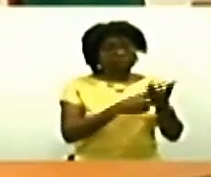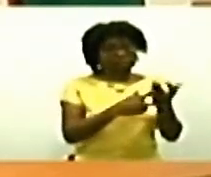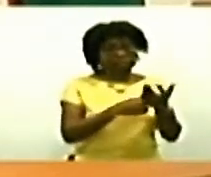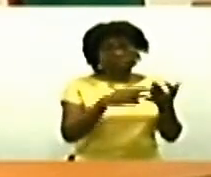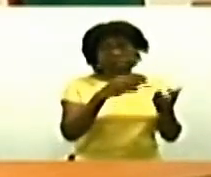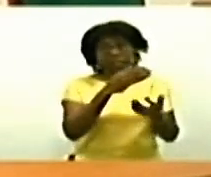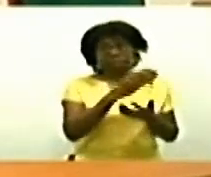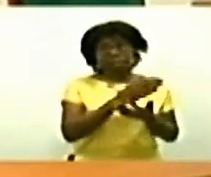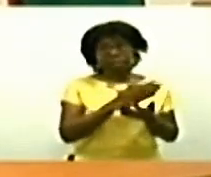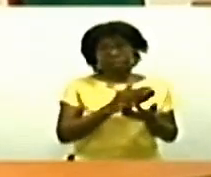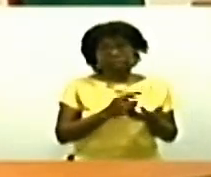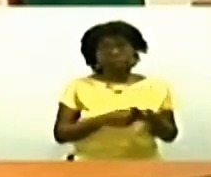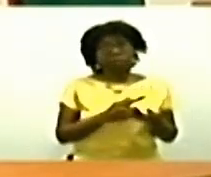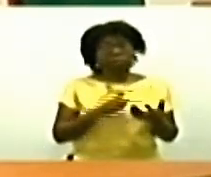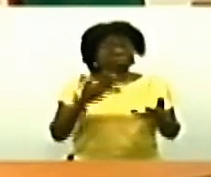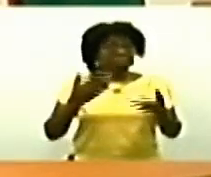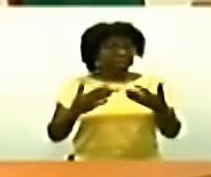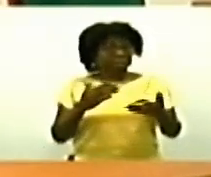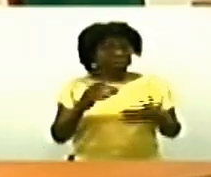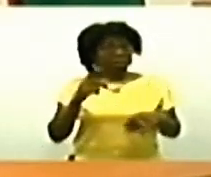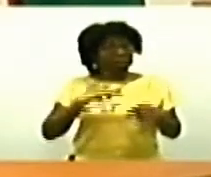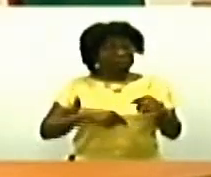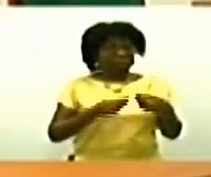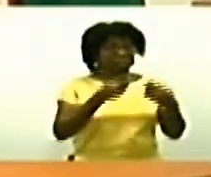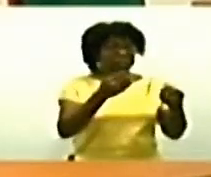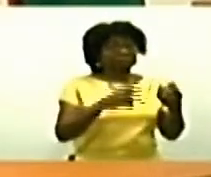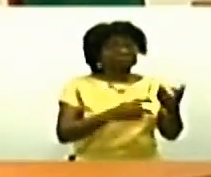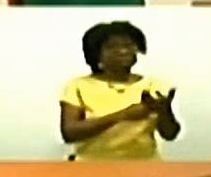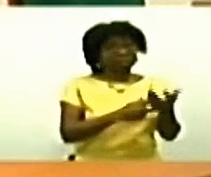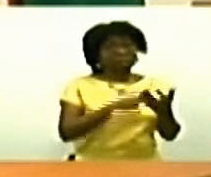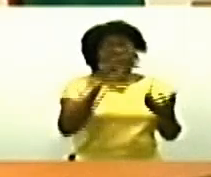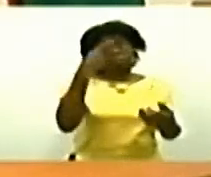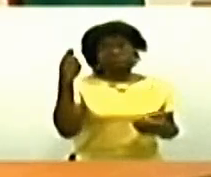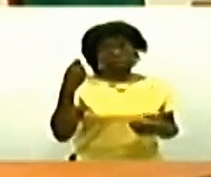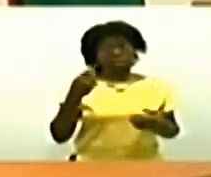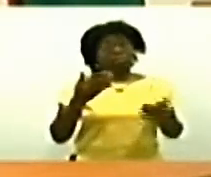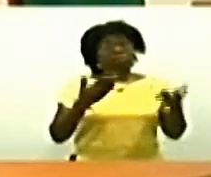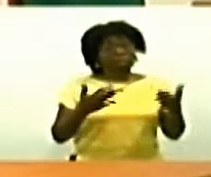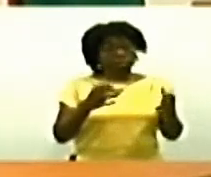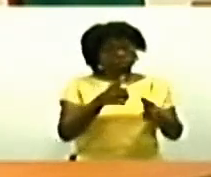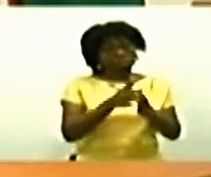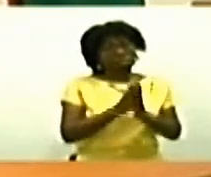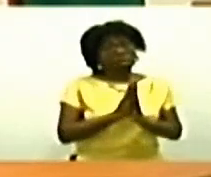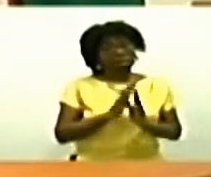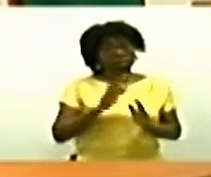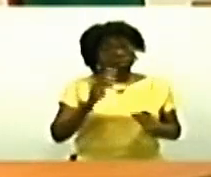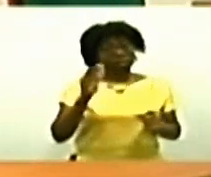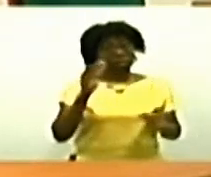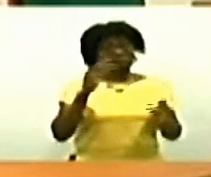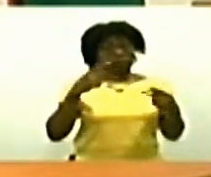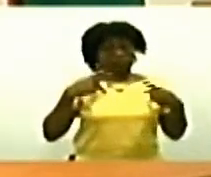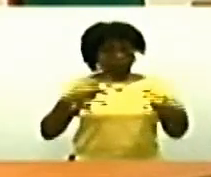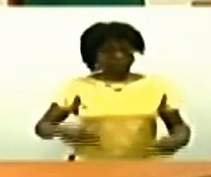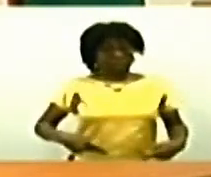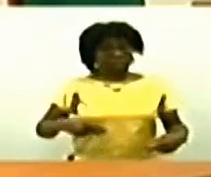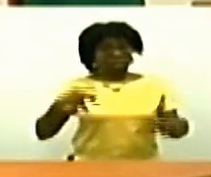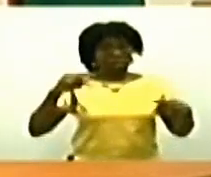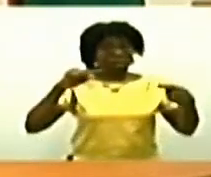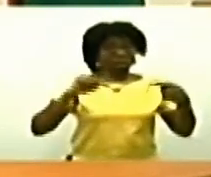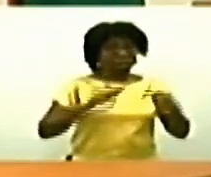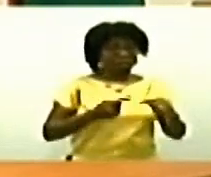may be ill-advisable to go and issue a ticket because you may be inviting physical harm to yourself. So I just thought I would just make these